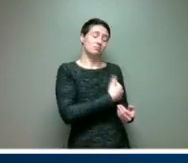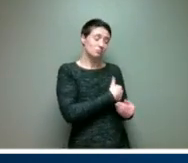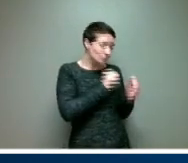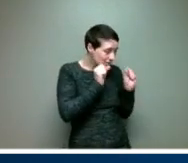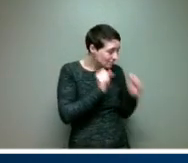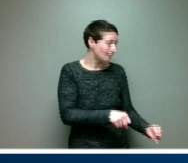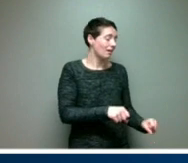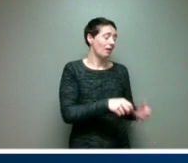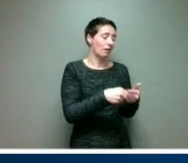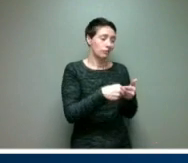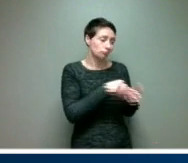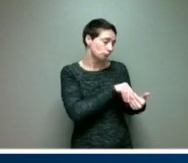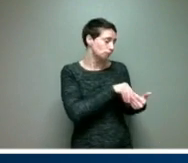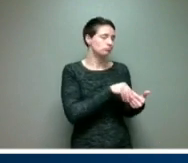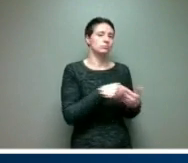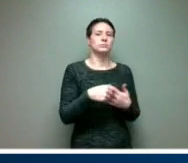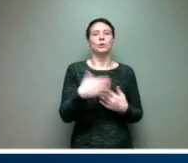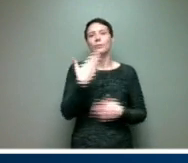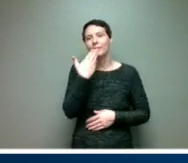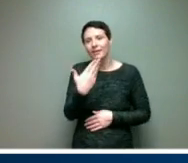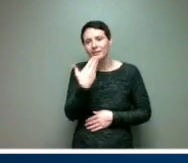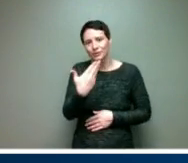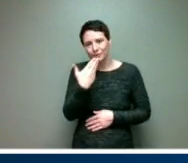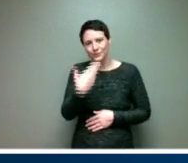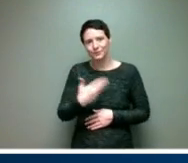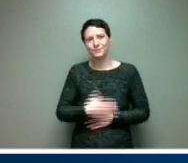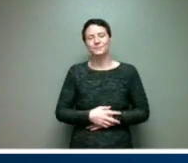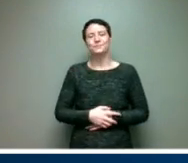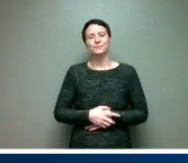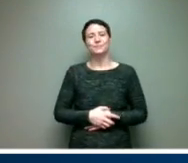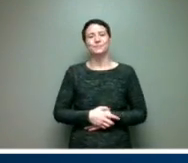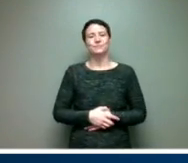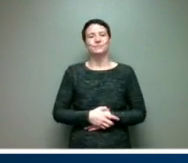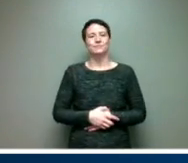we're have that platform, even those